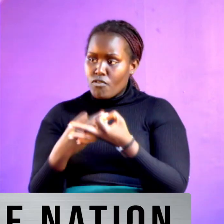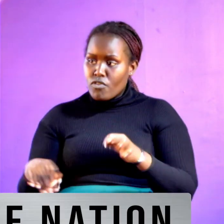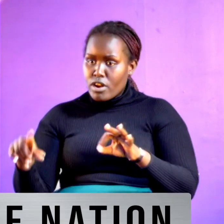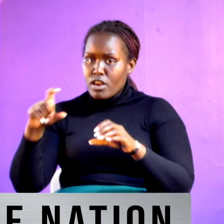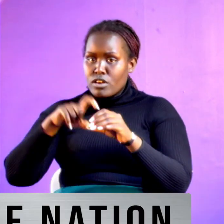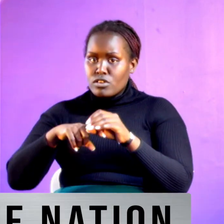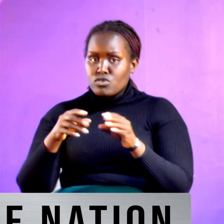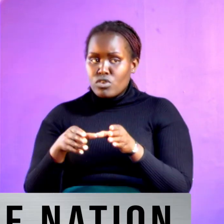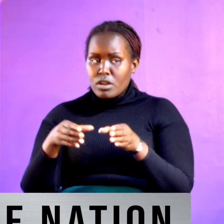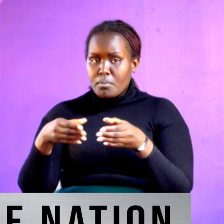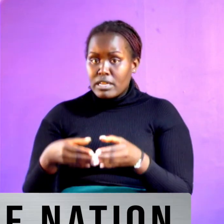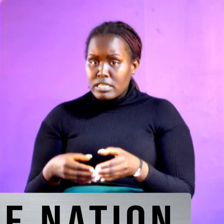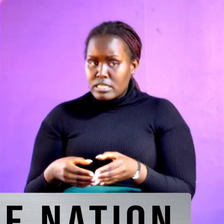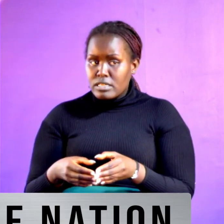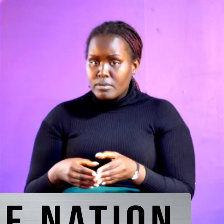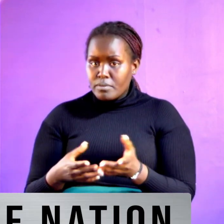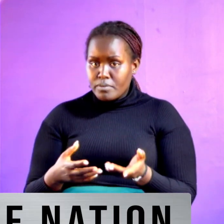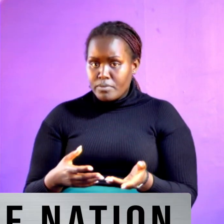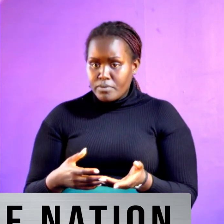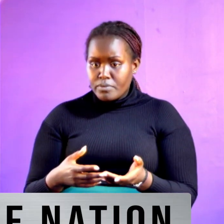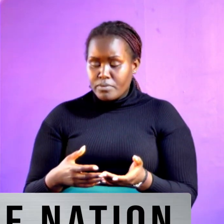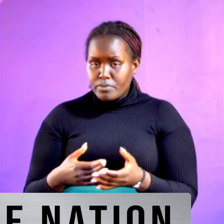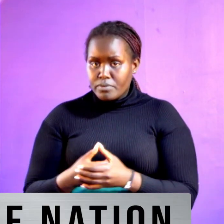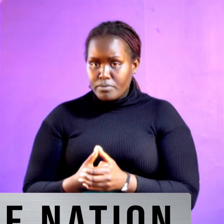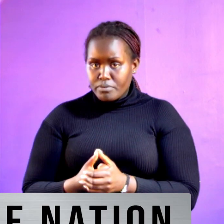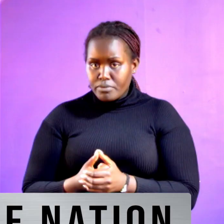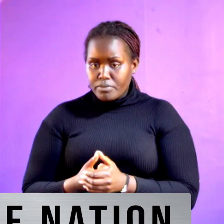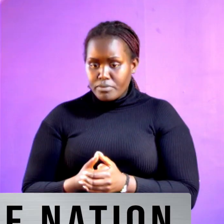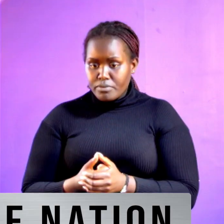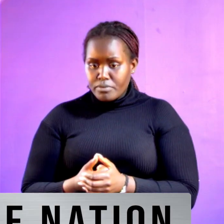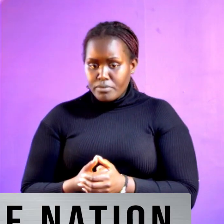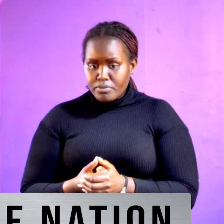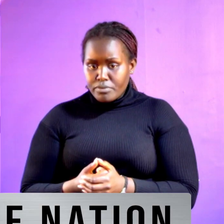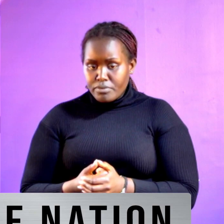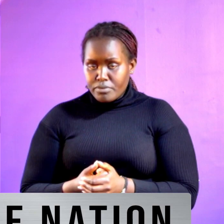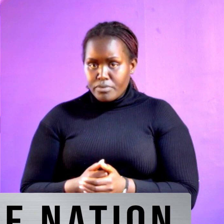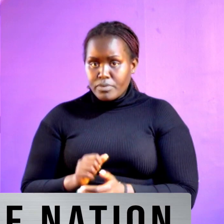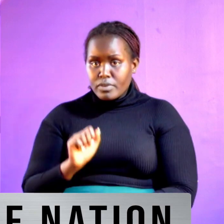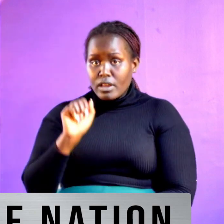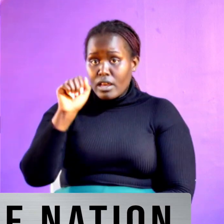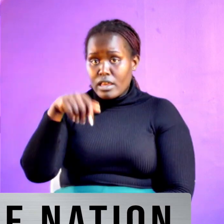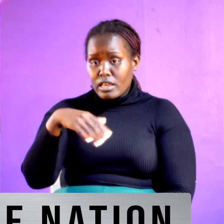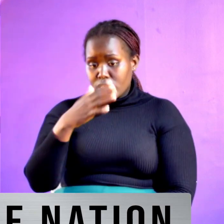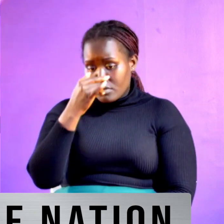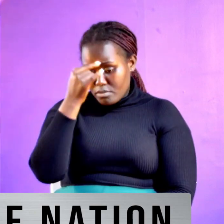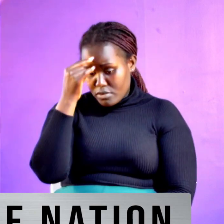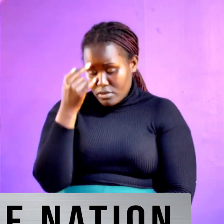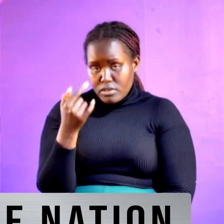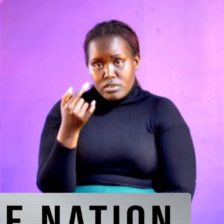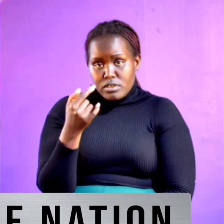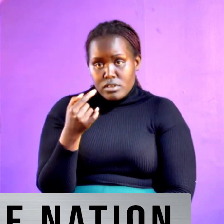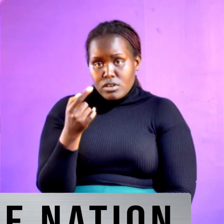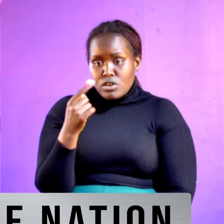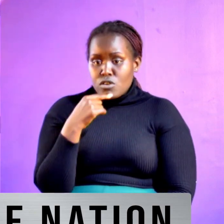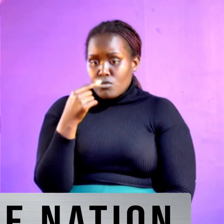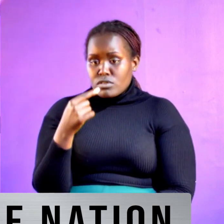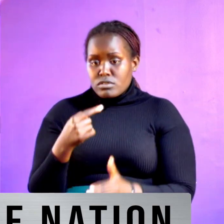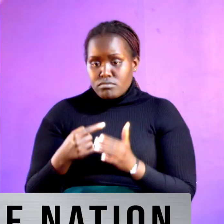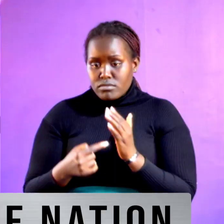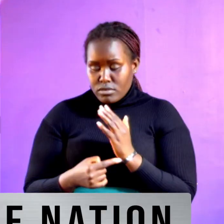or you? I would imagine you have members in ODM. Oh yes, because what I will say is